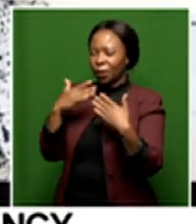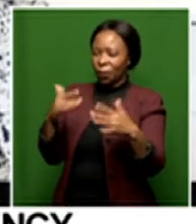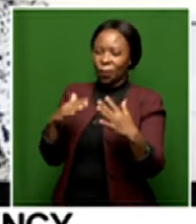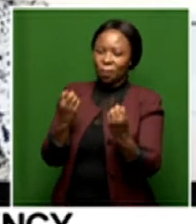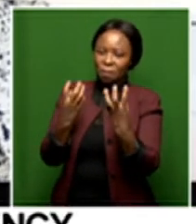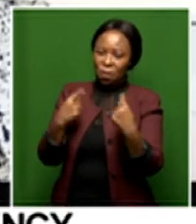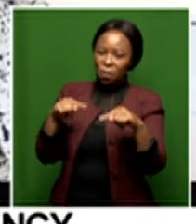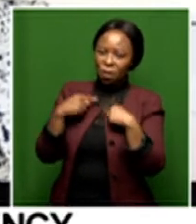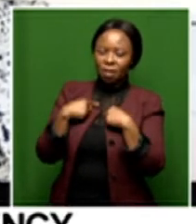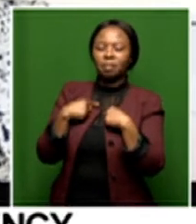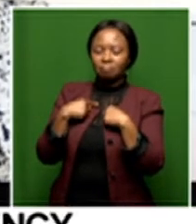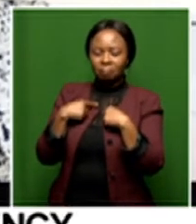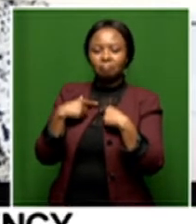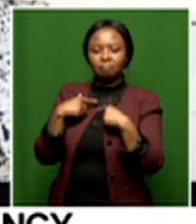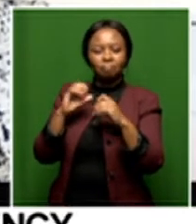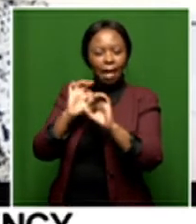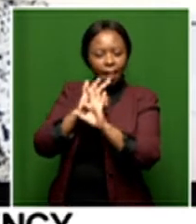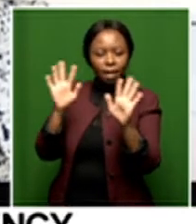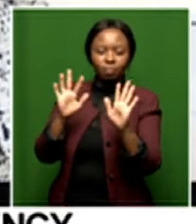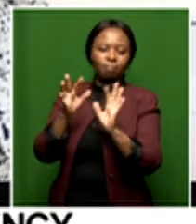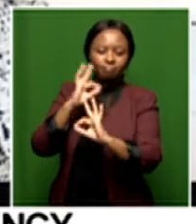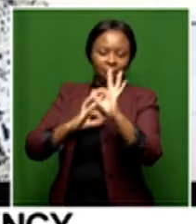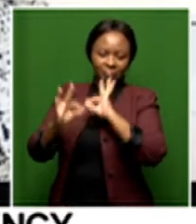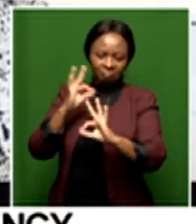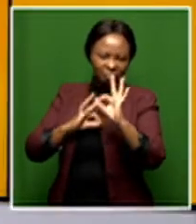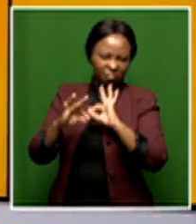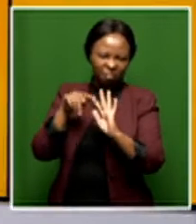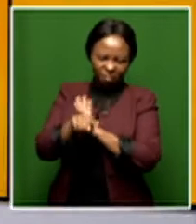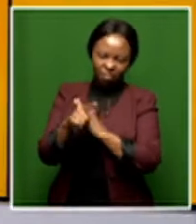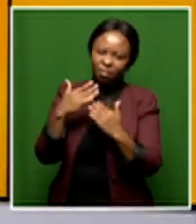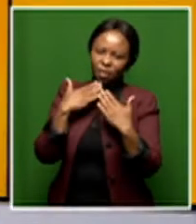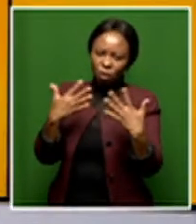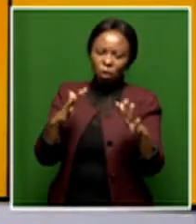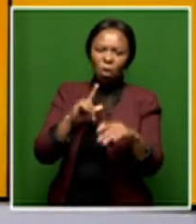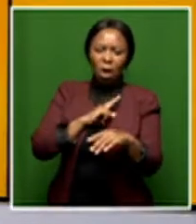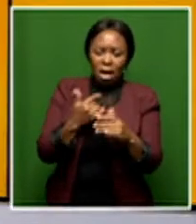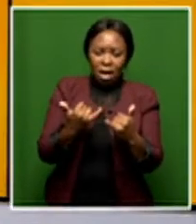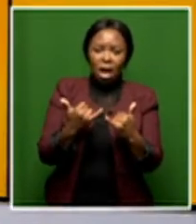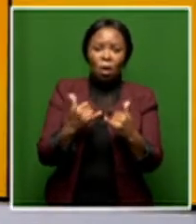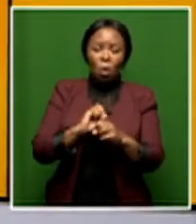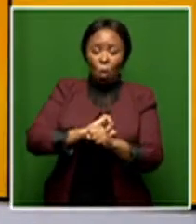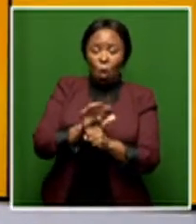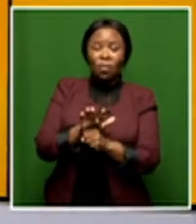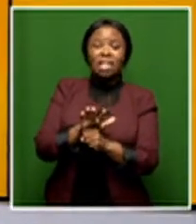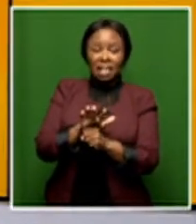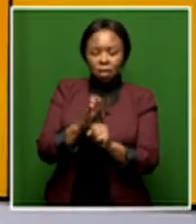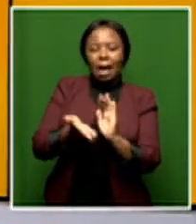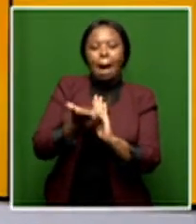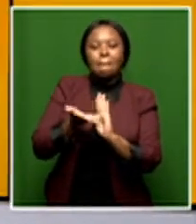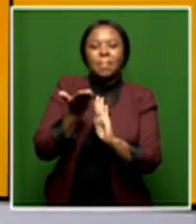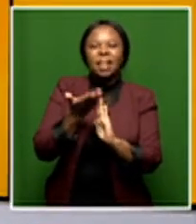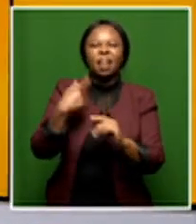Thanks for shedding some light on this issue. Professor Helen Rees talking to us about South Africa's much-needed COVID-19 vaccines, giving us an update as